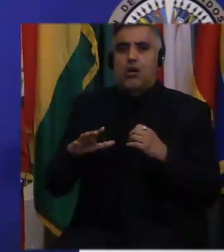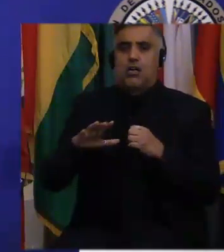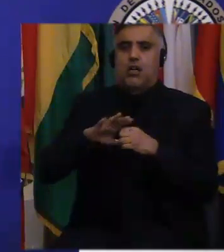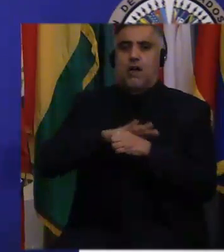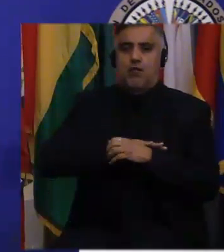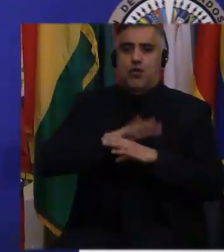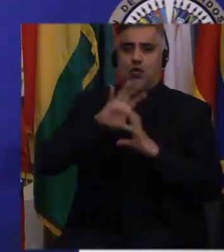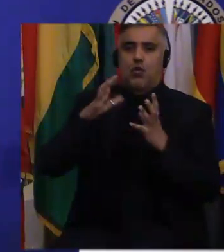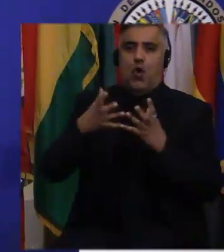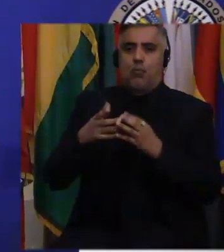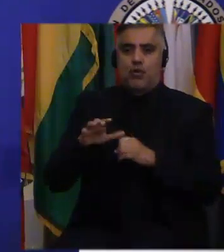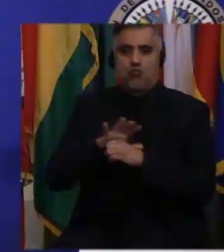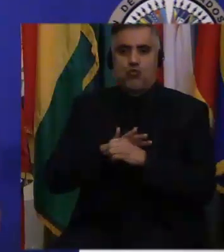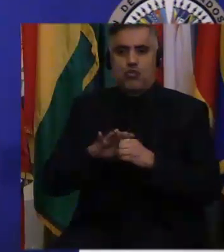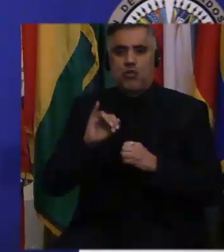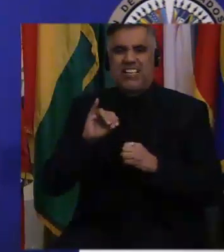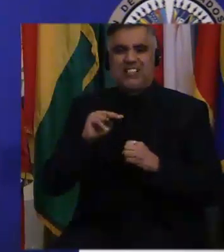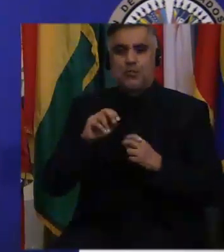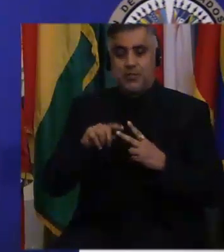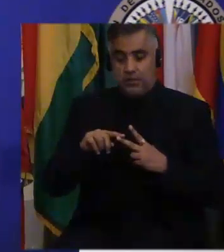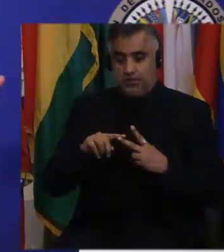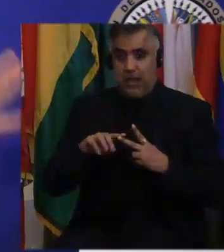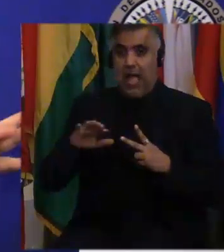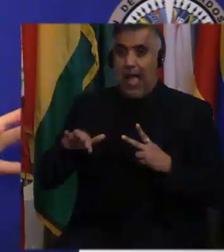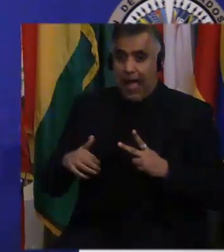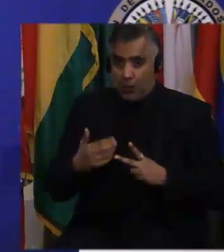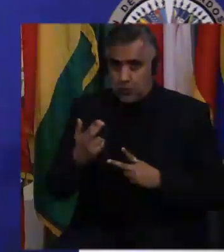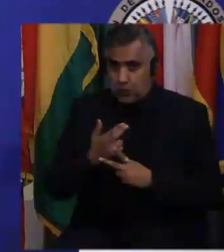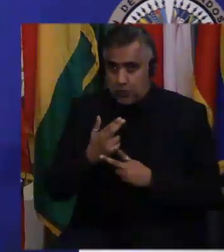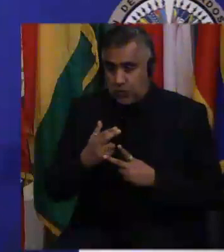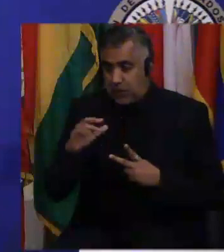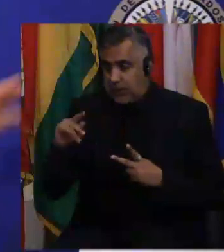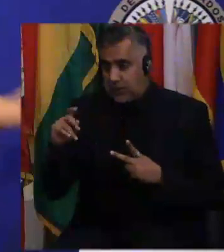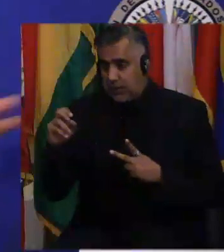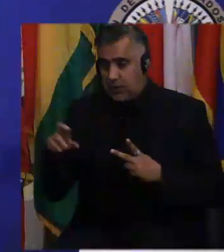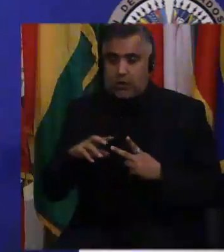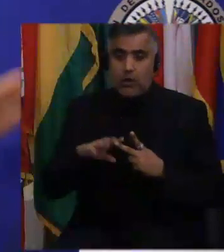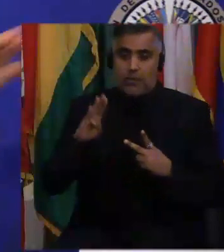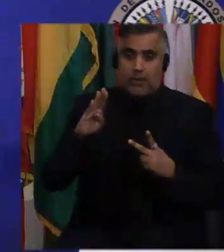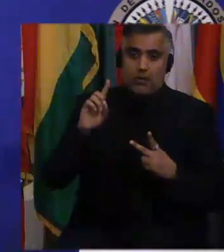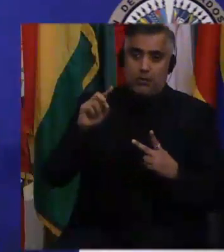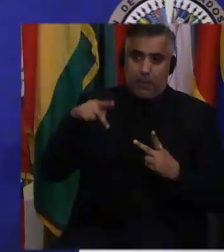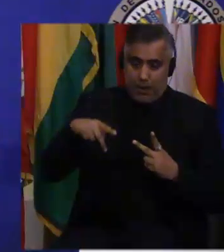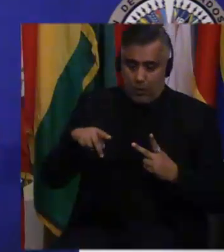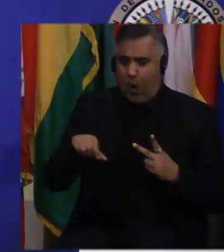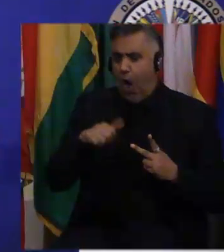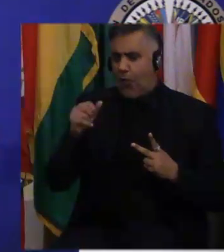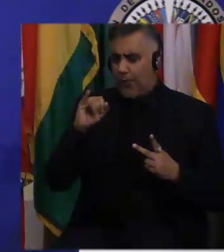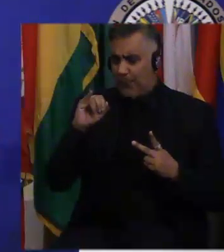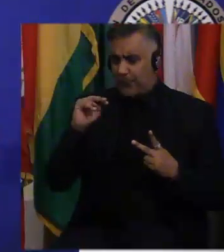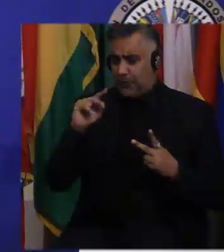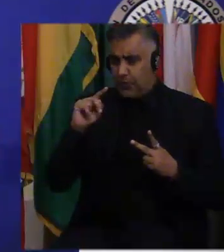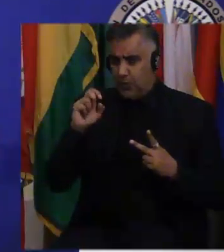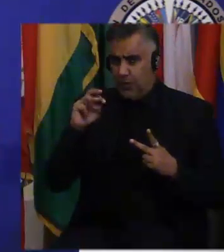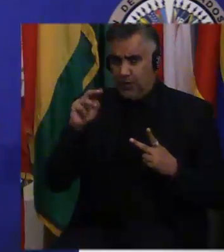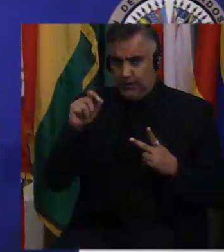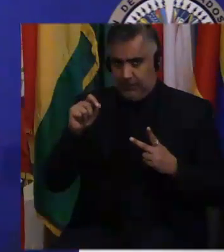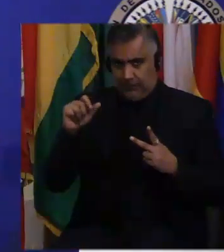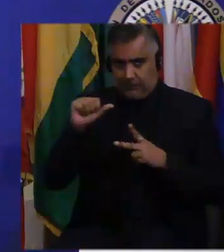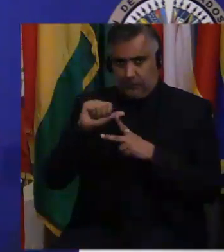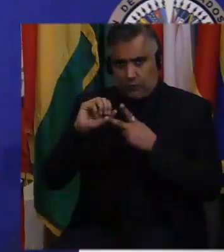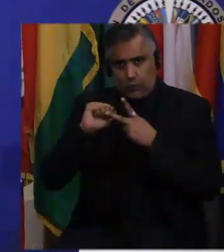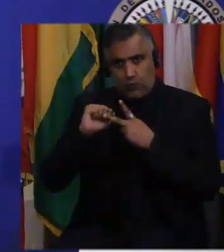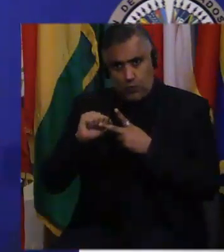global and regional instruments, how to use CEDAW and Belém do Pará or other regional instruments when relevant